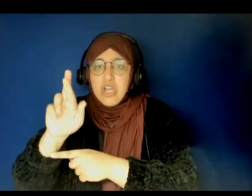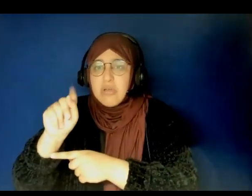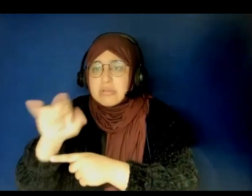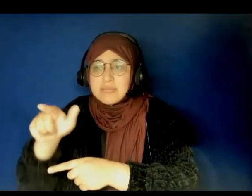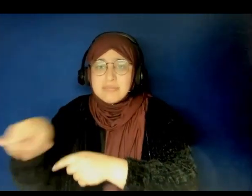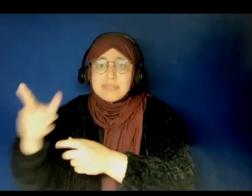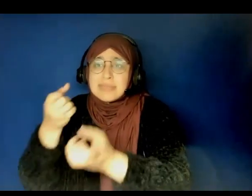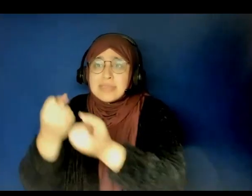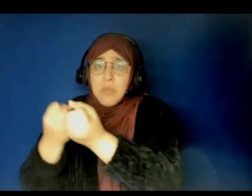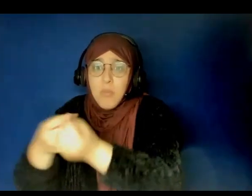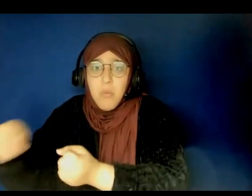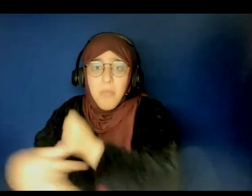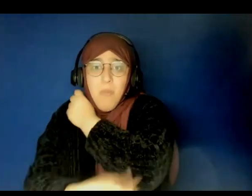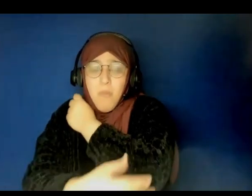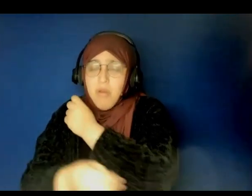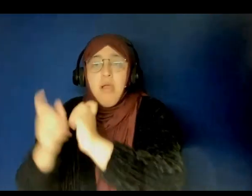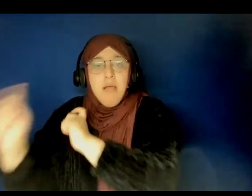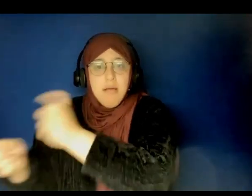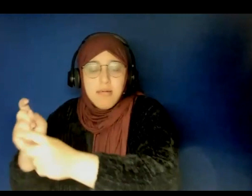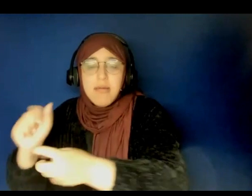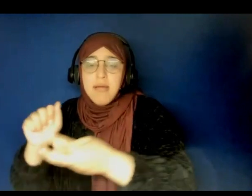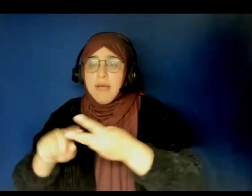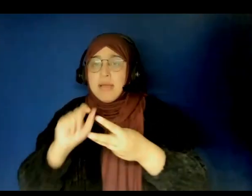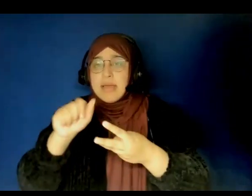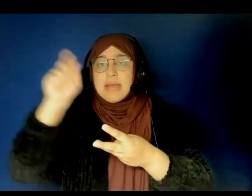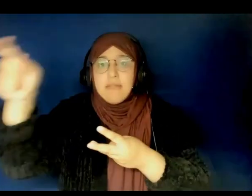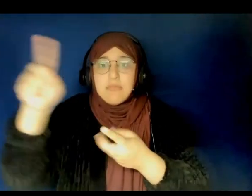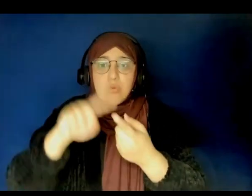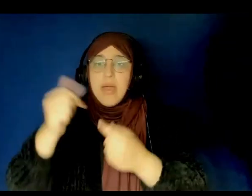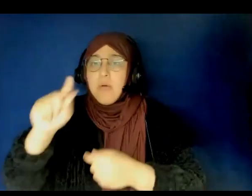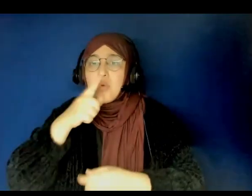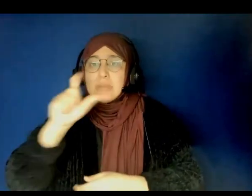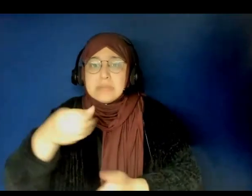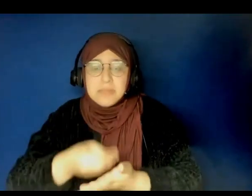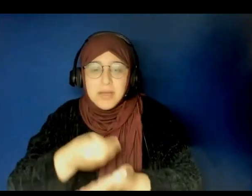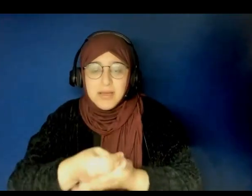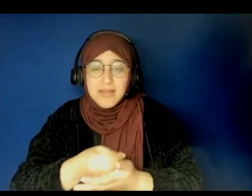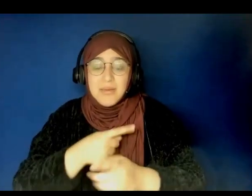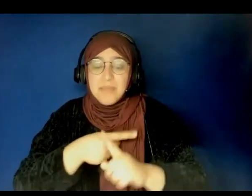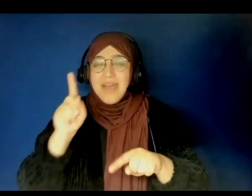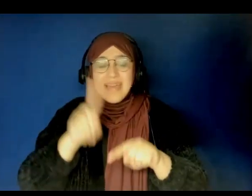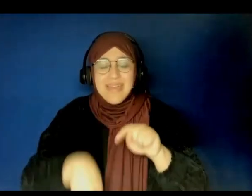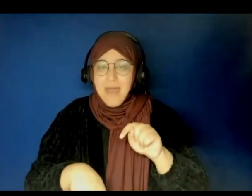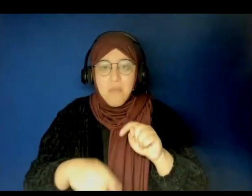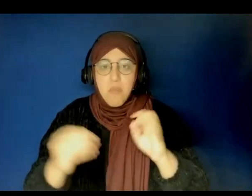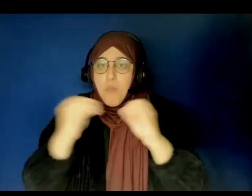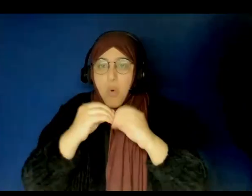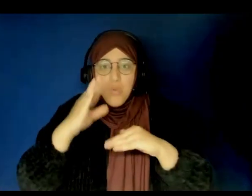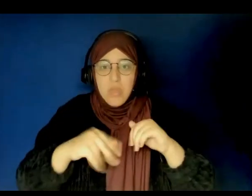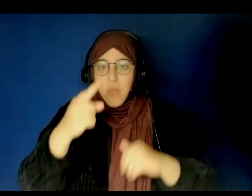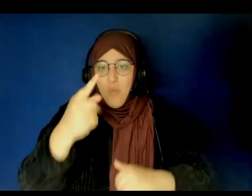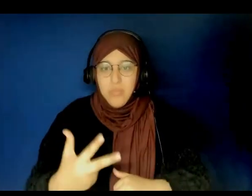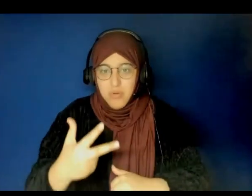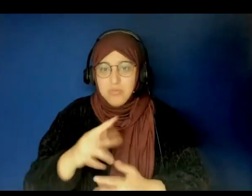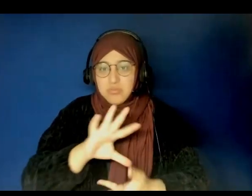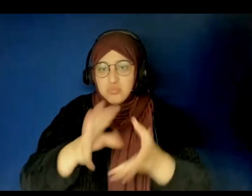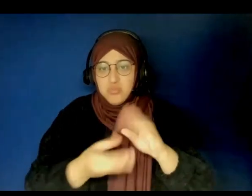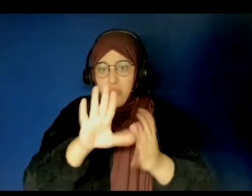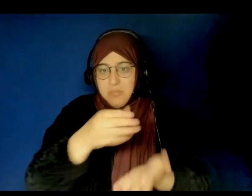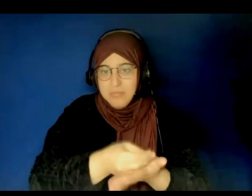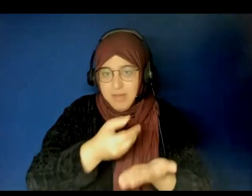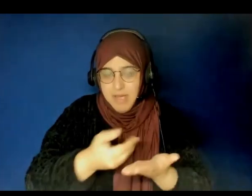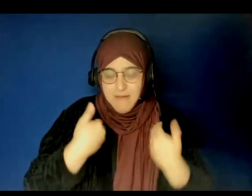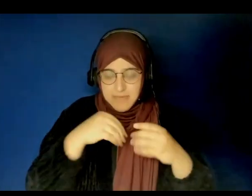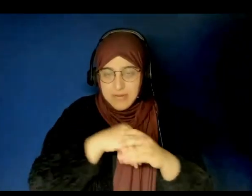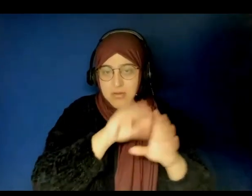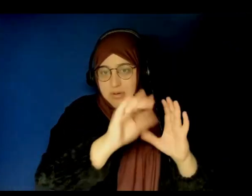want. It just cannot be more than 1/3 of the total. Now, a question that often comes is, can I